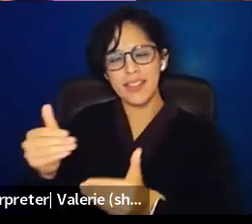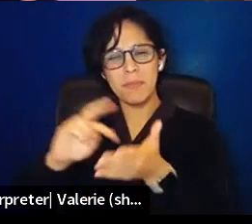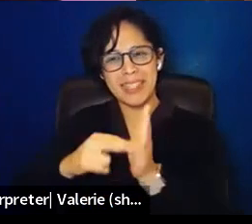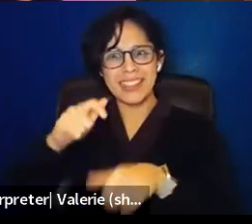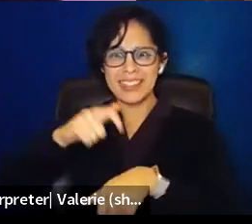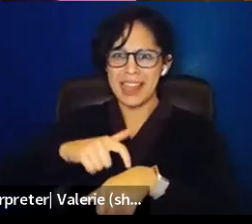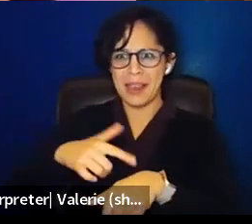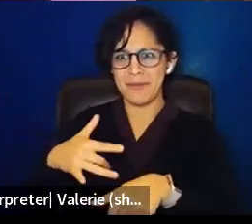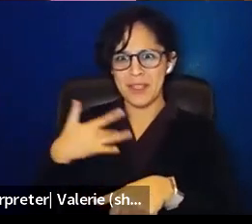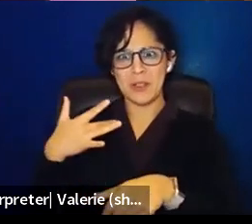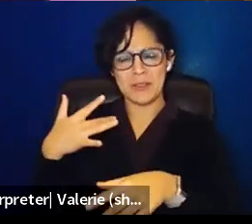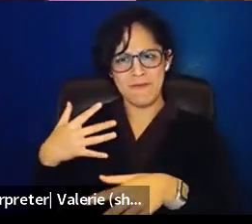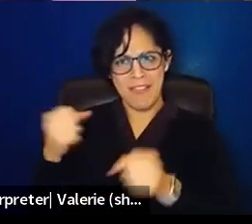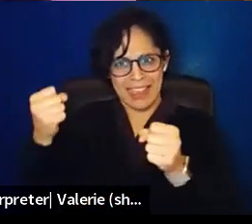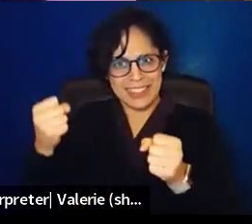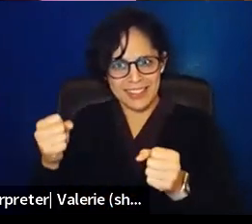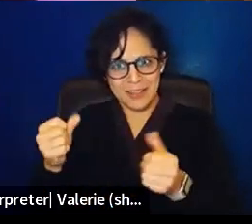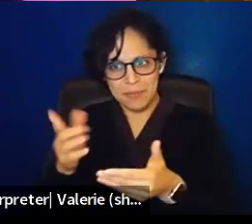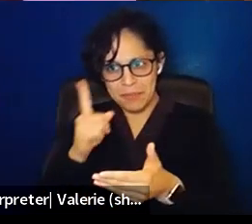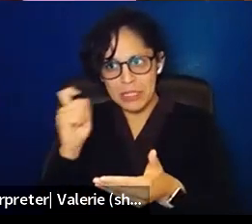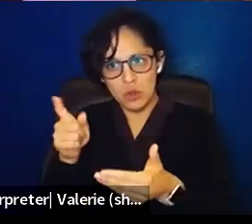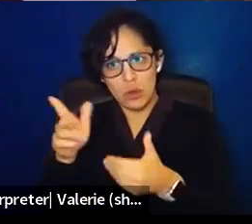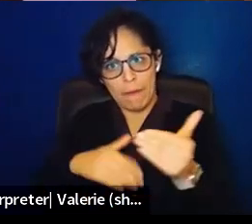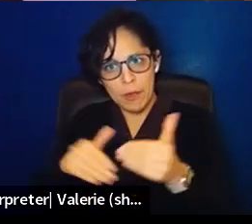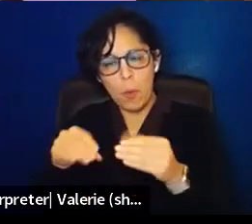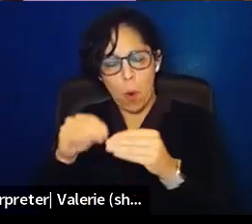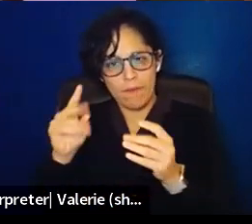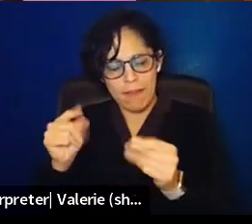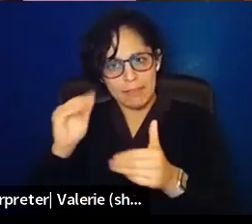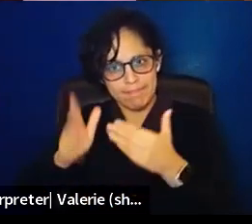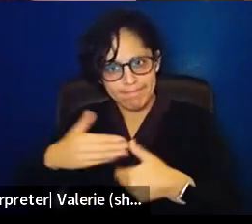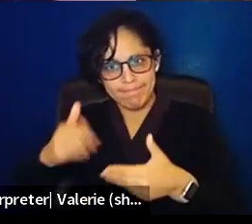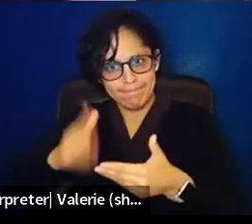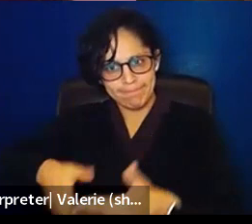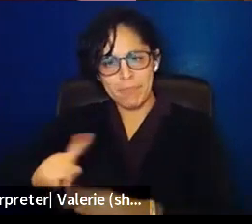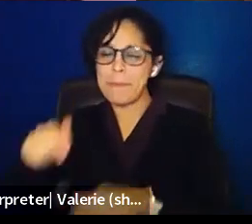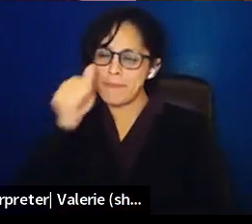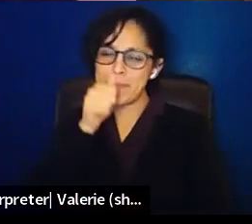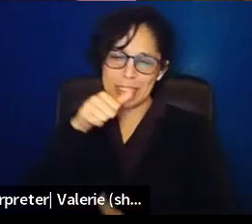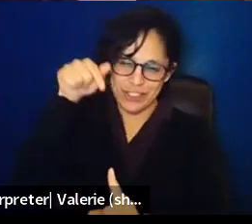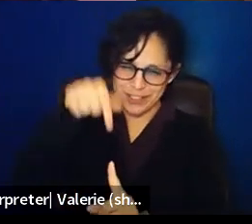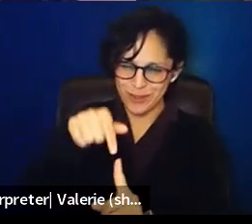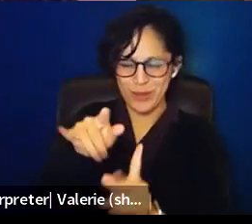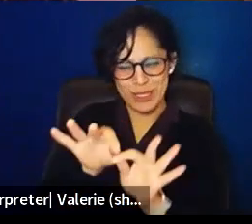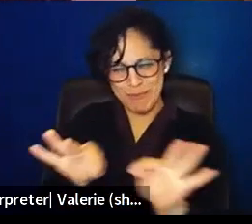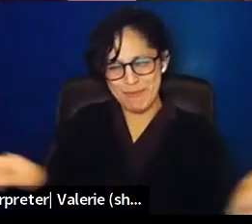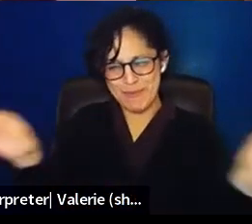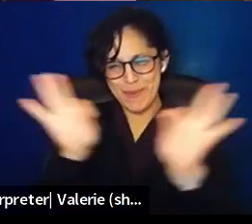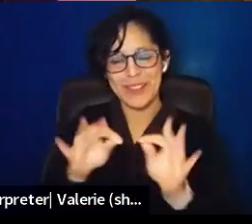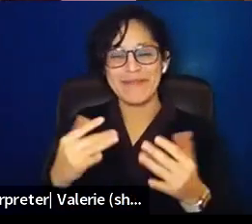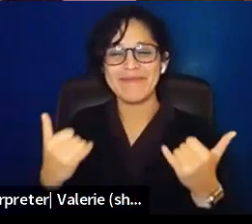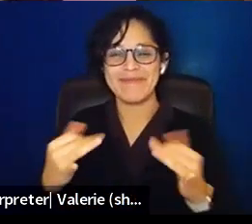gets faster, of course, as anything does. But I think patience most certainly is a trait that is needed.